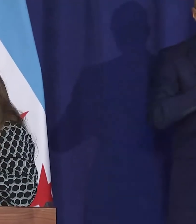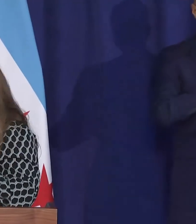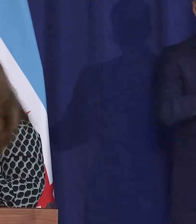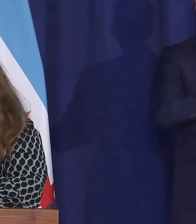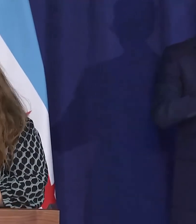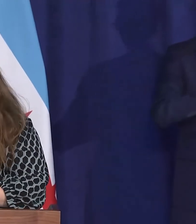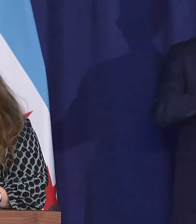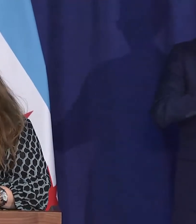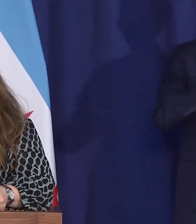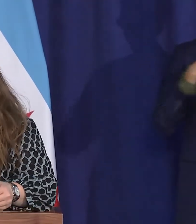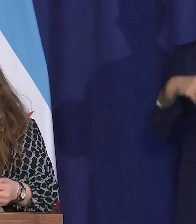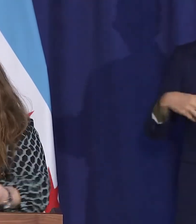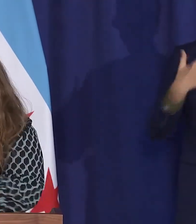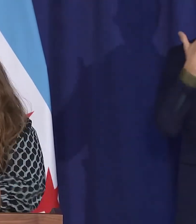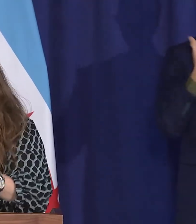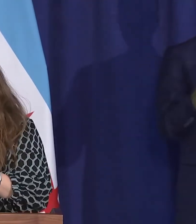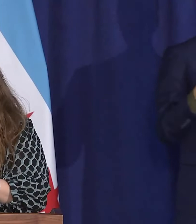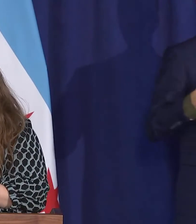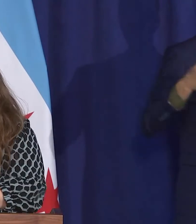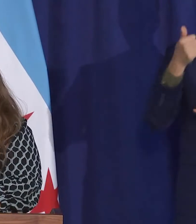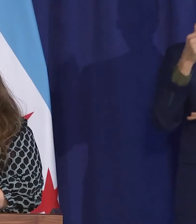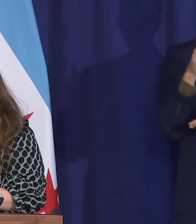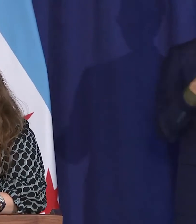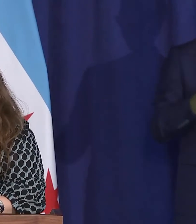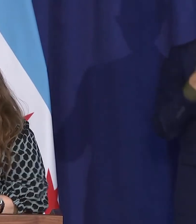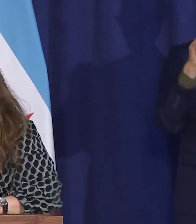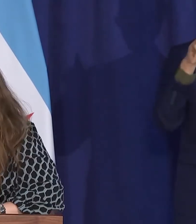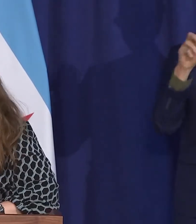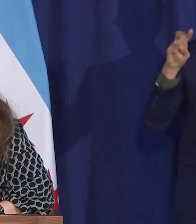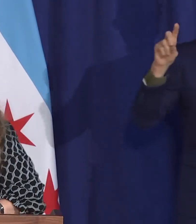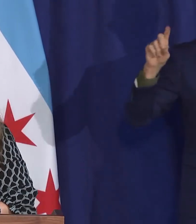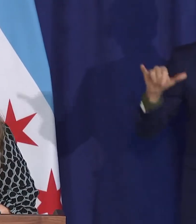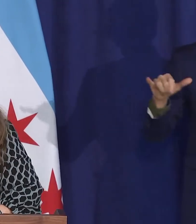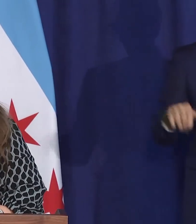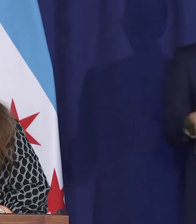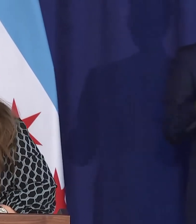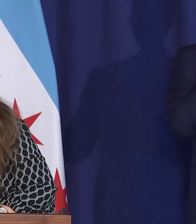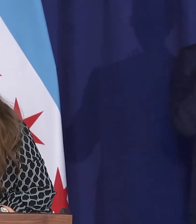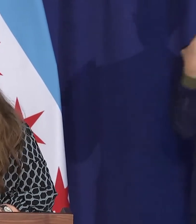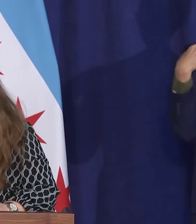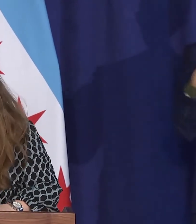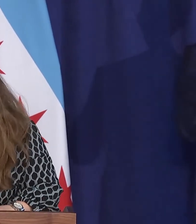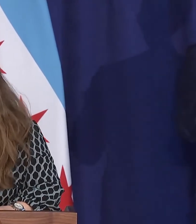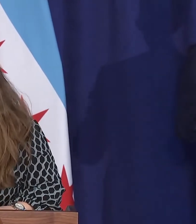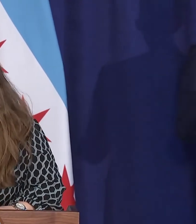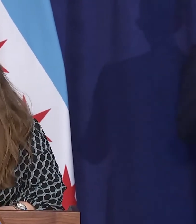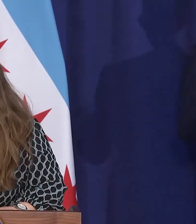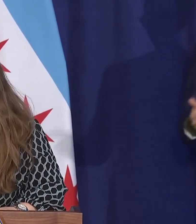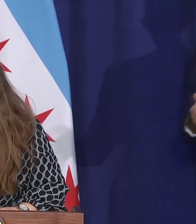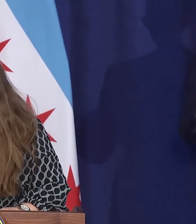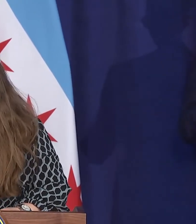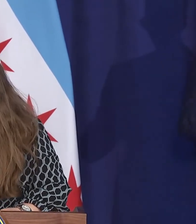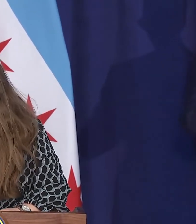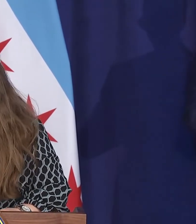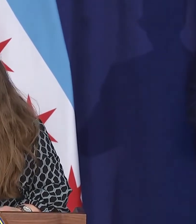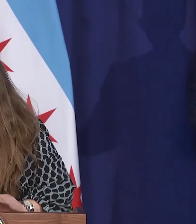Thank you, Mayor. Thank you, Commissioner Dr. Arwady. Y buenas tardes a todos.